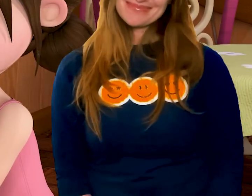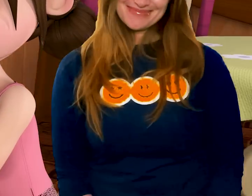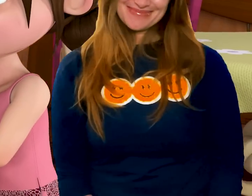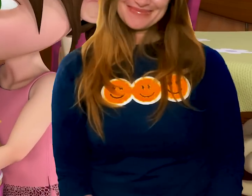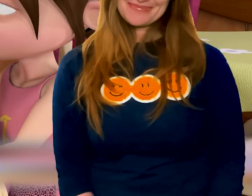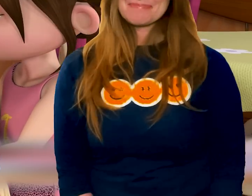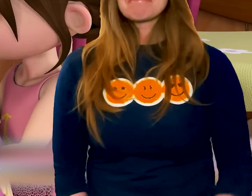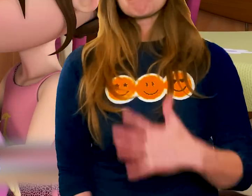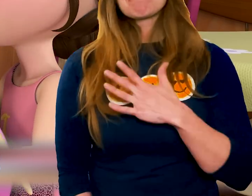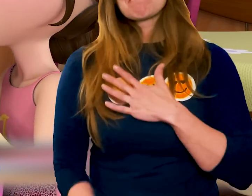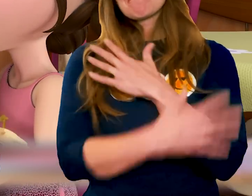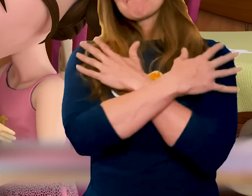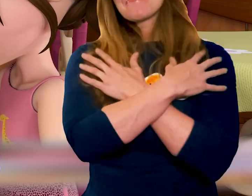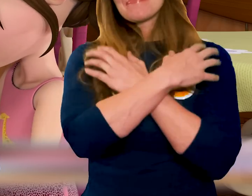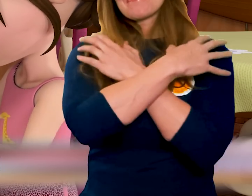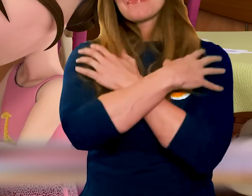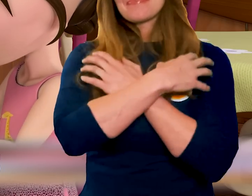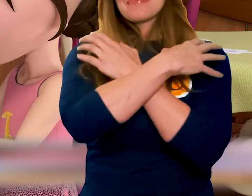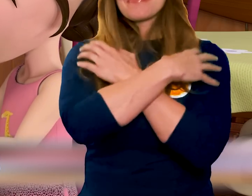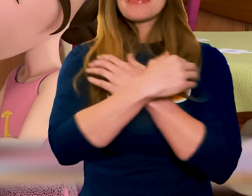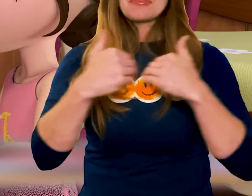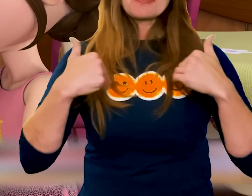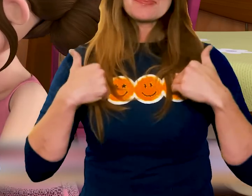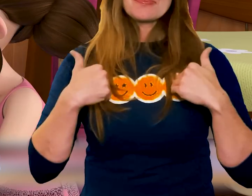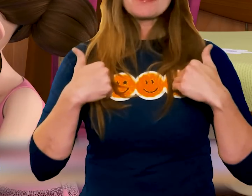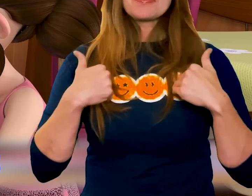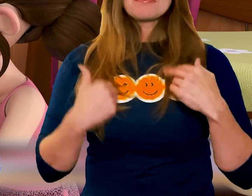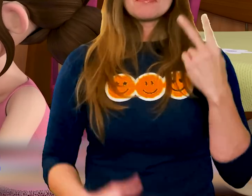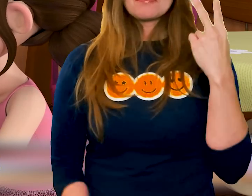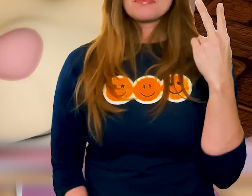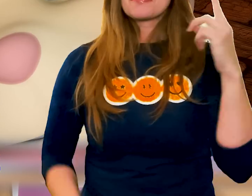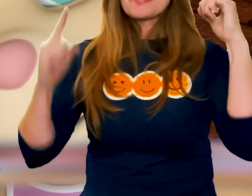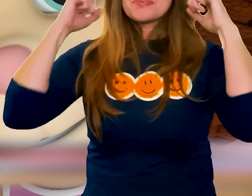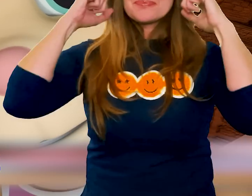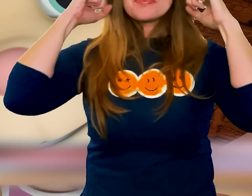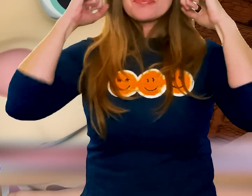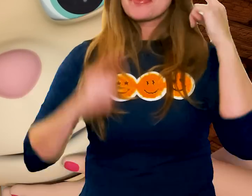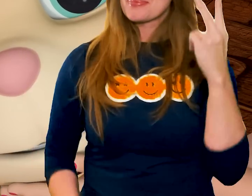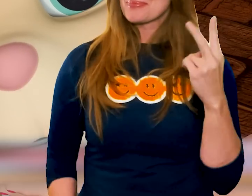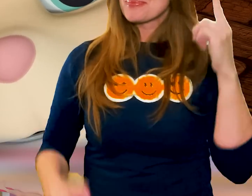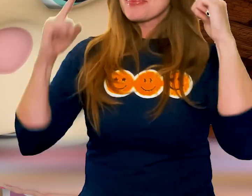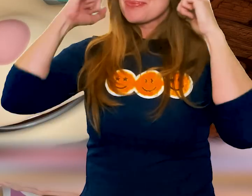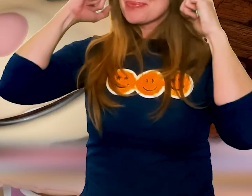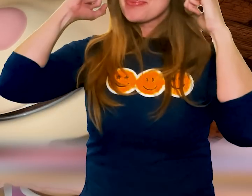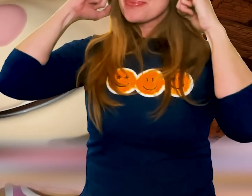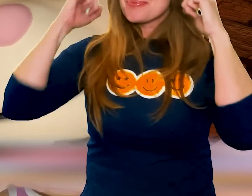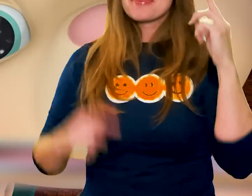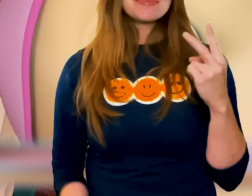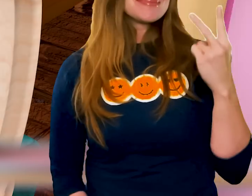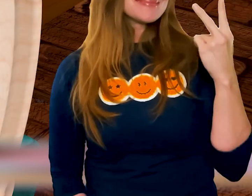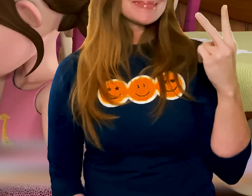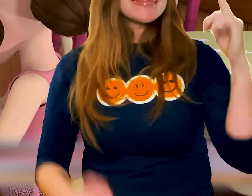bear my teddy bear has two ears